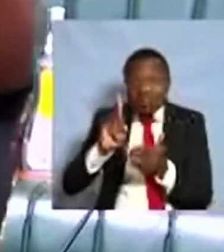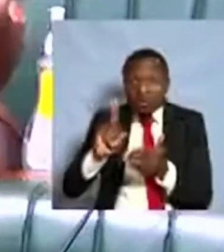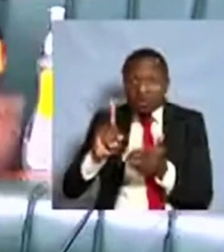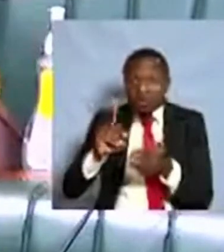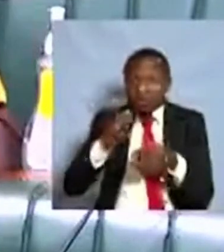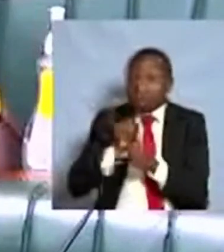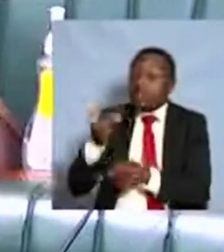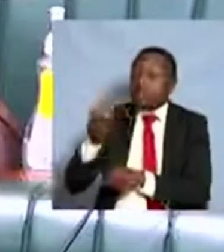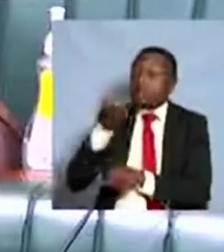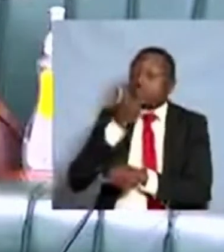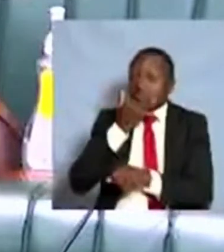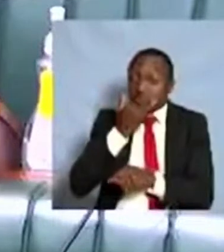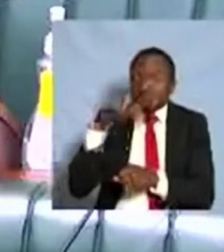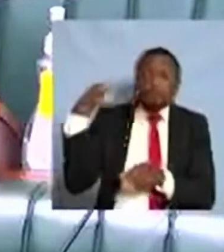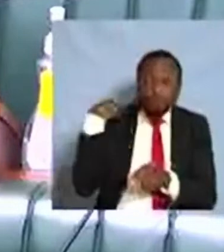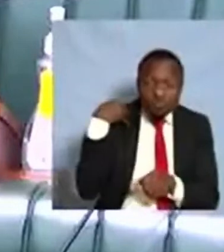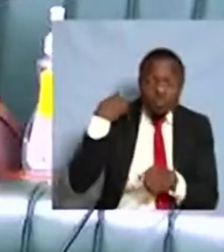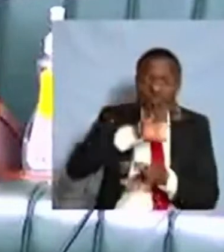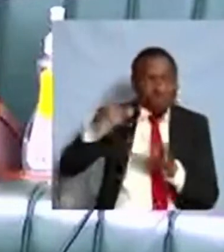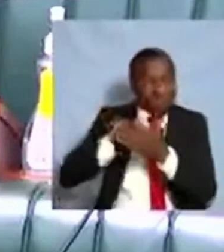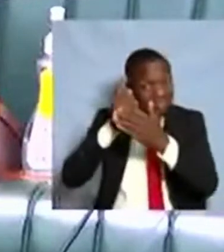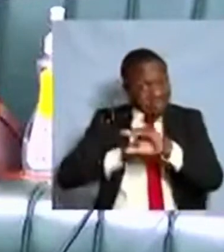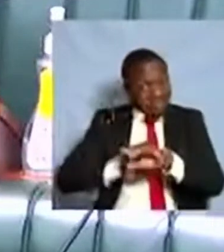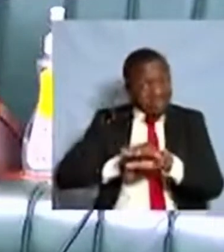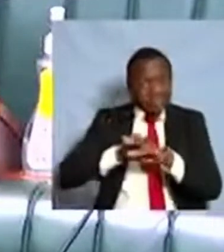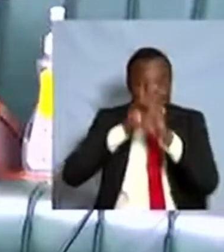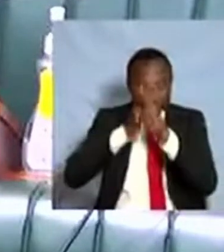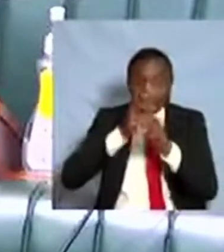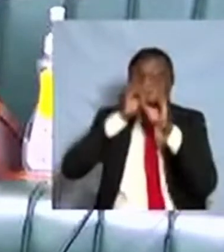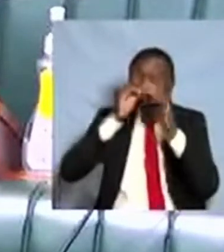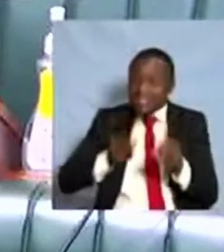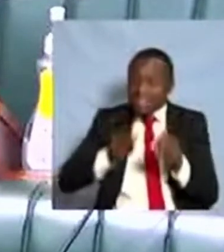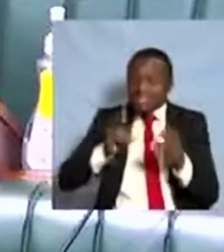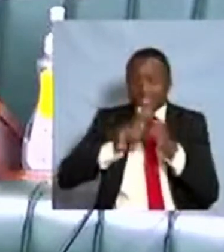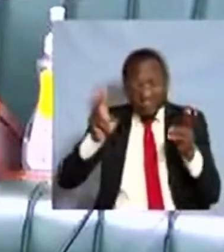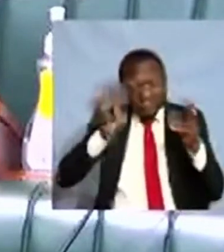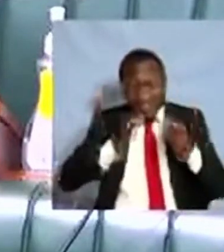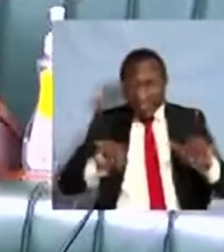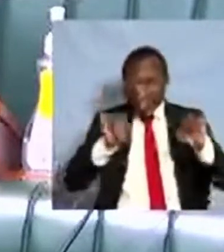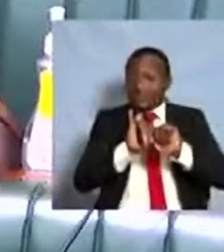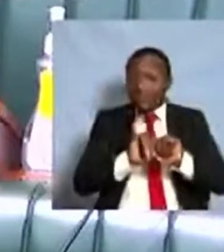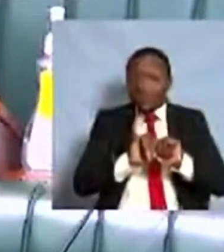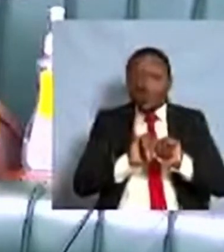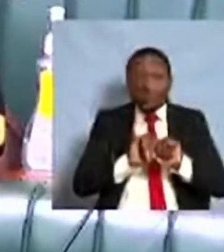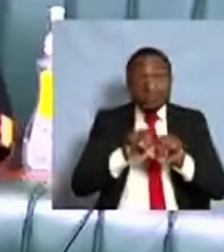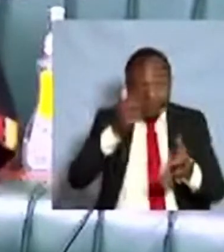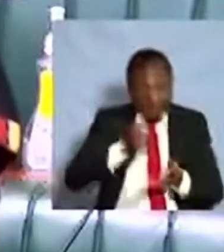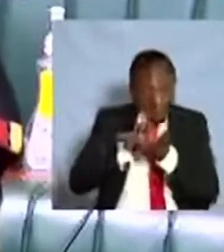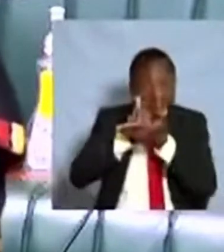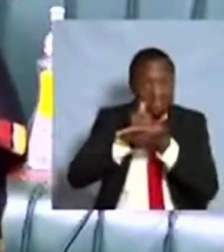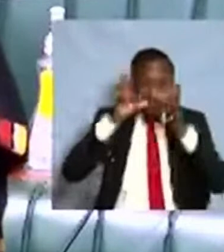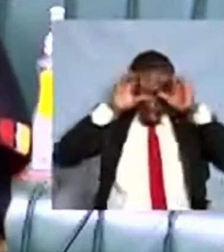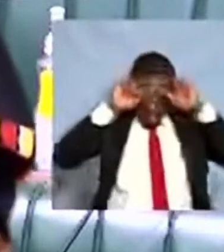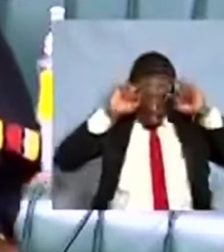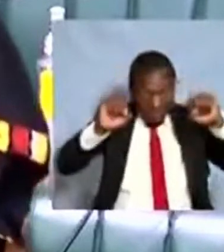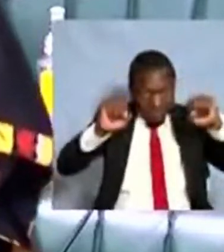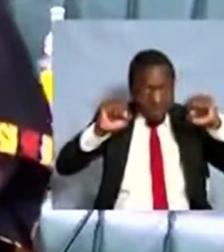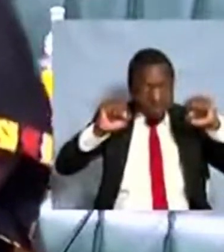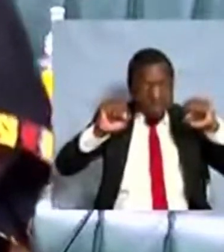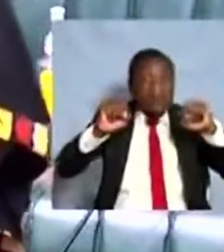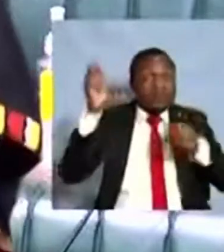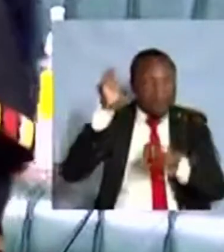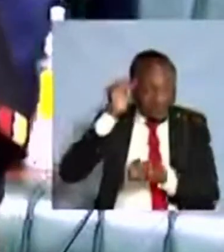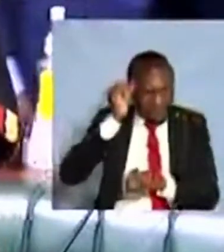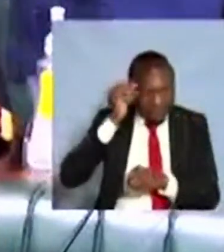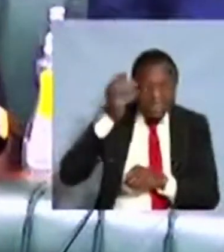leader, keep on reminding them. Mr. Speaker, hear me very well. It's very, very important that we help the head of state to realize